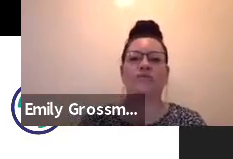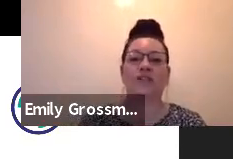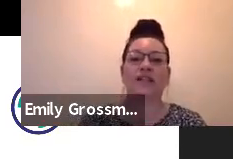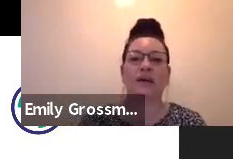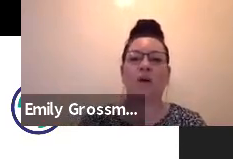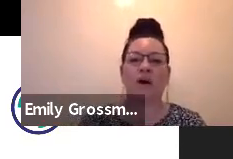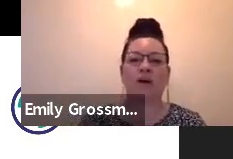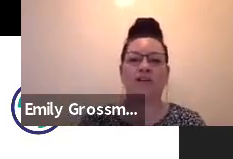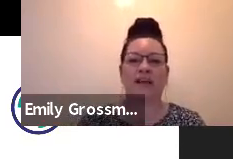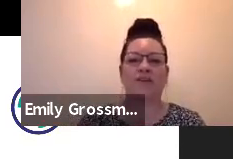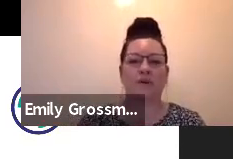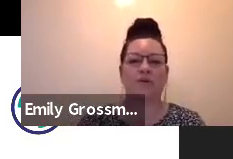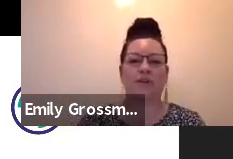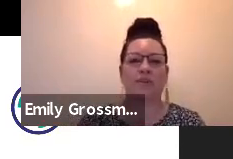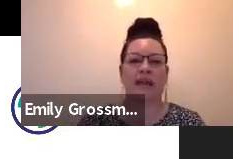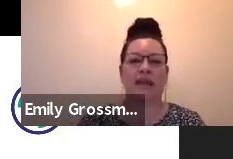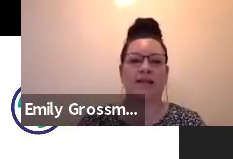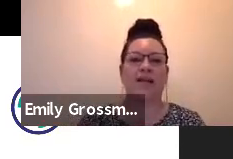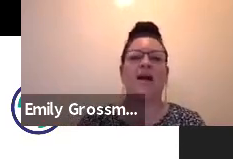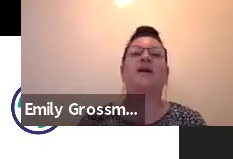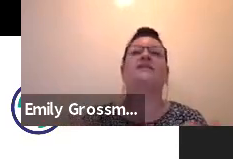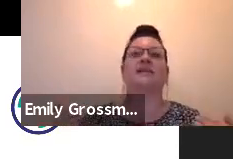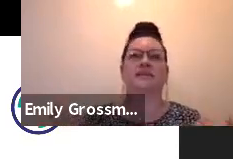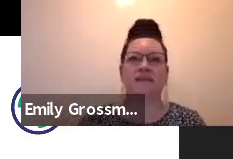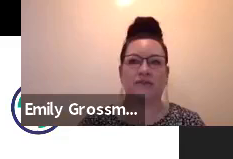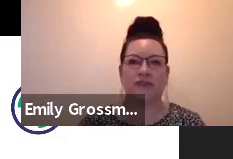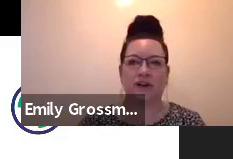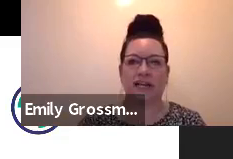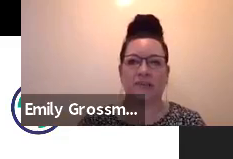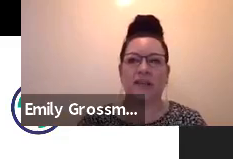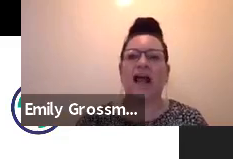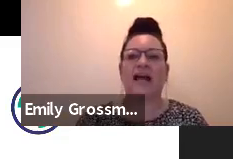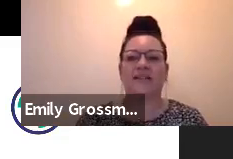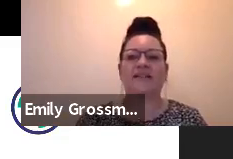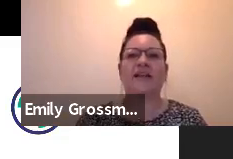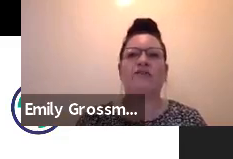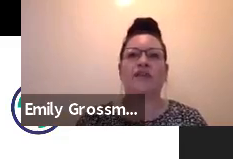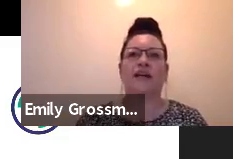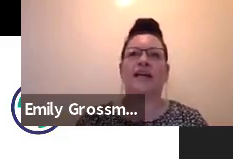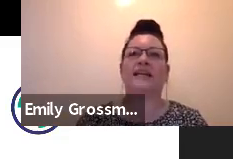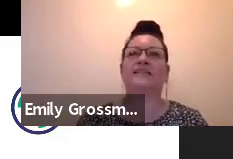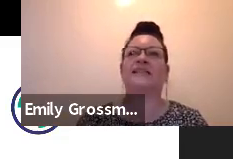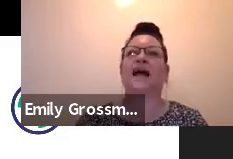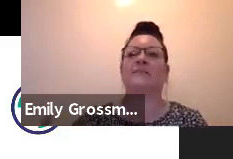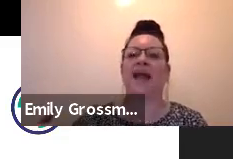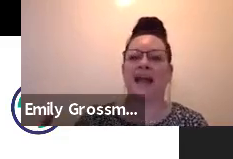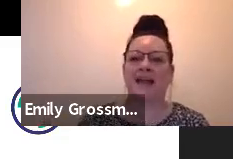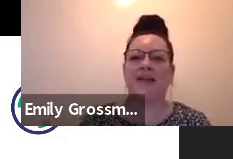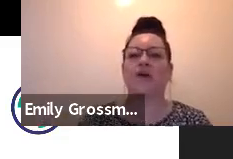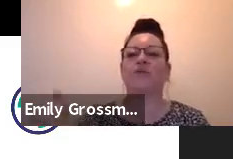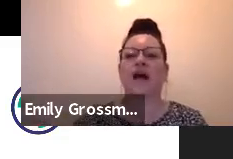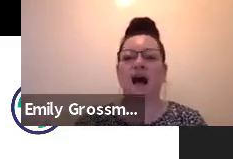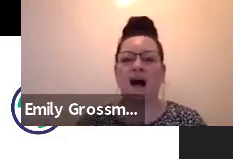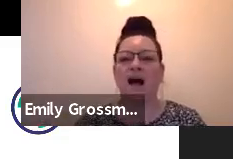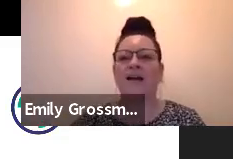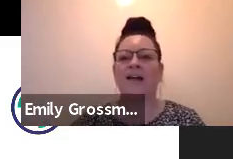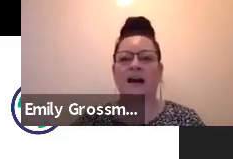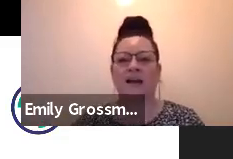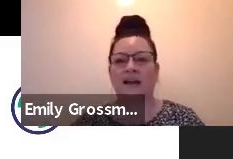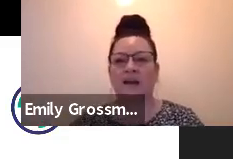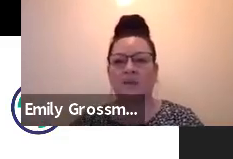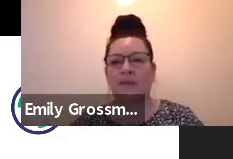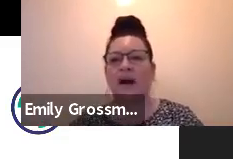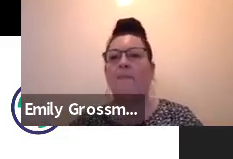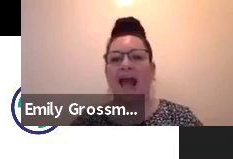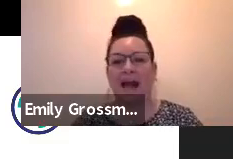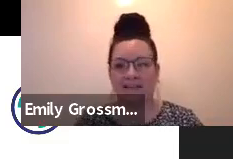pain, which is really a part of life, emotional pain, to suffering. And suffering is that pain that goes on and